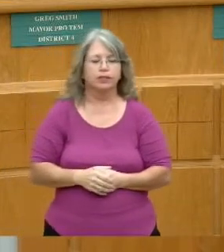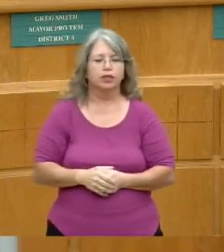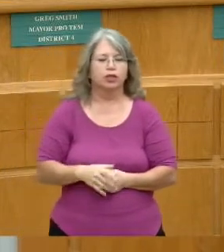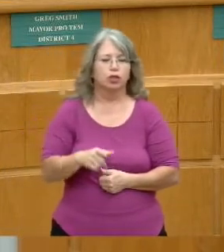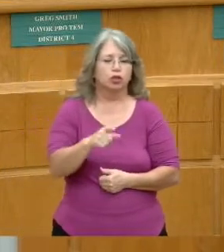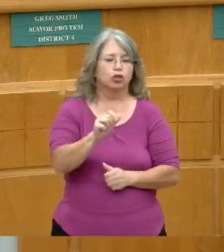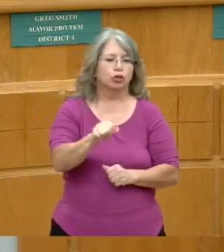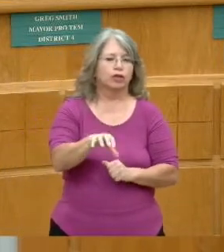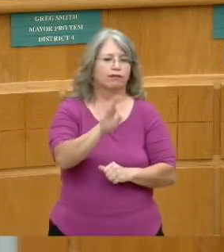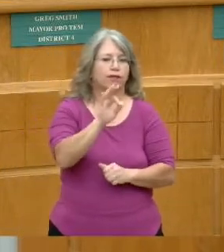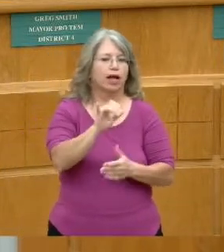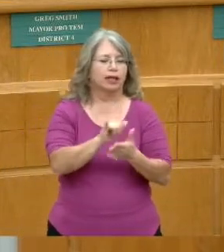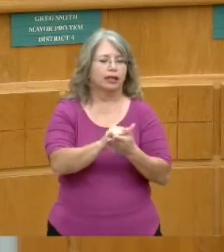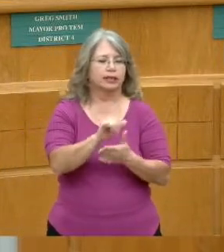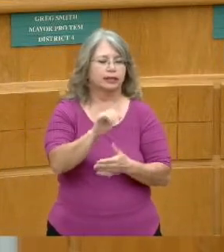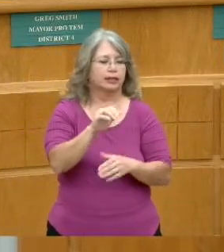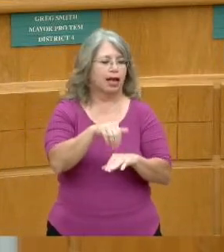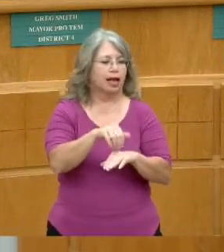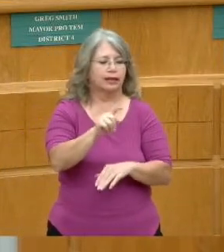online at